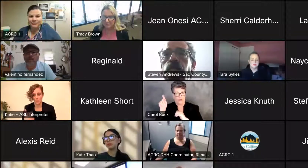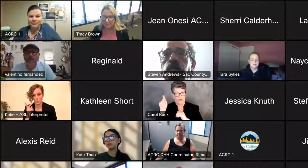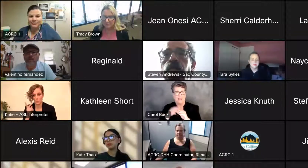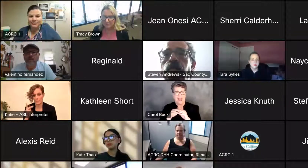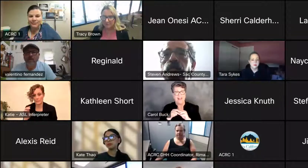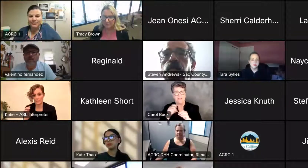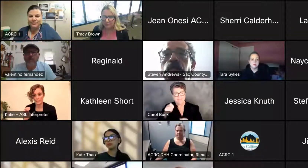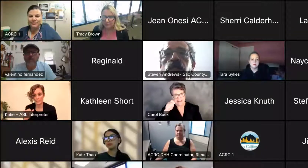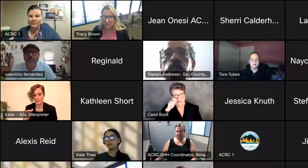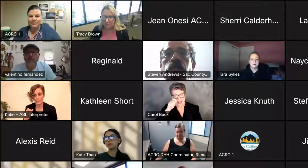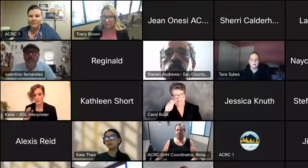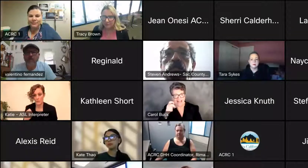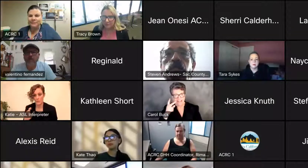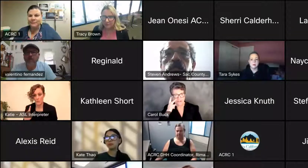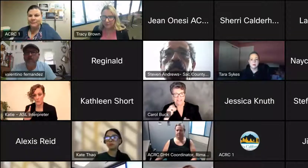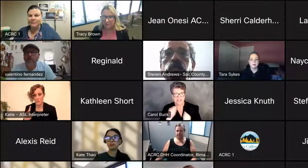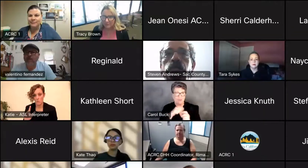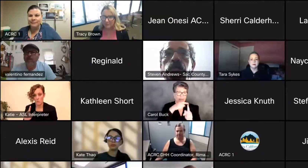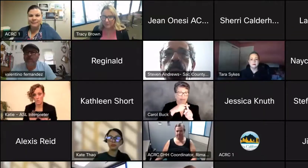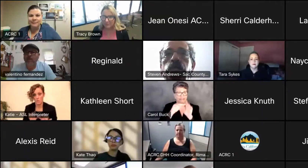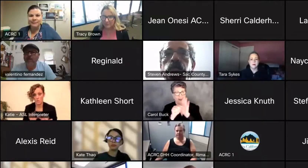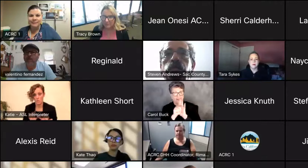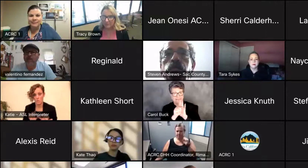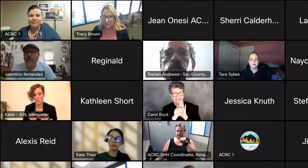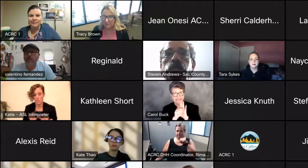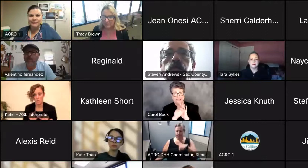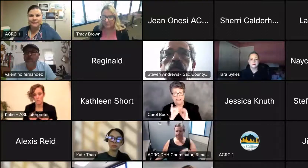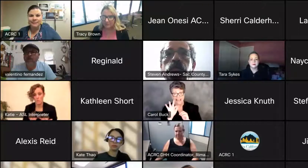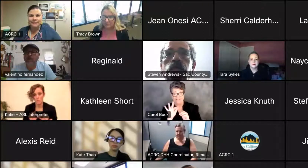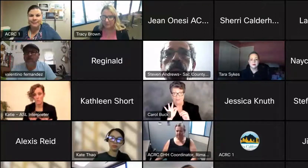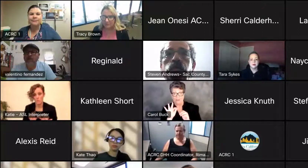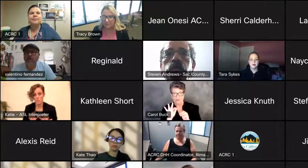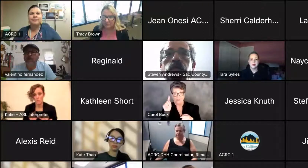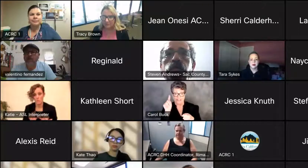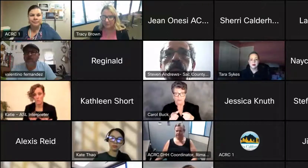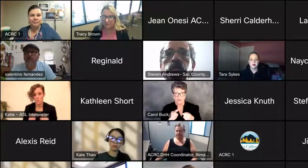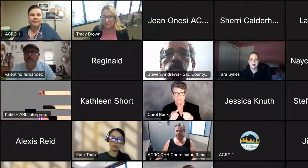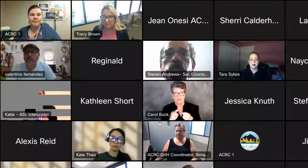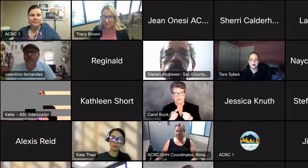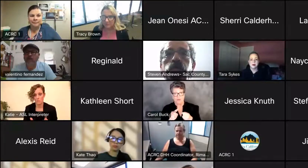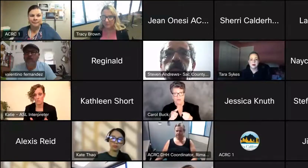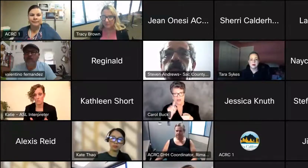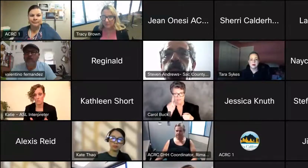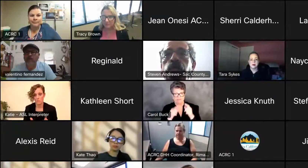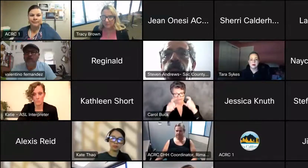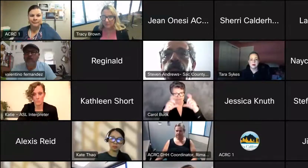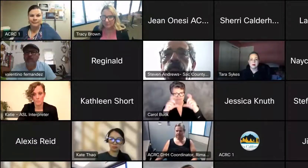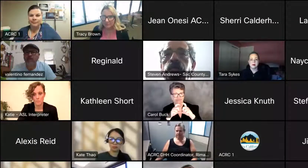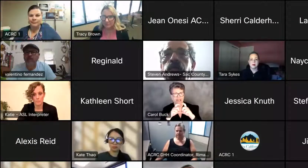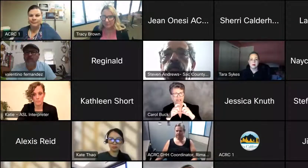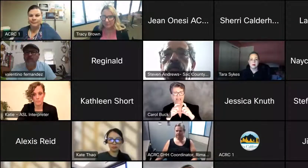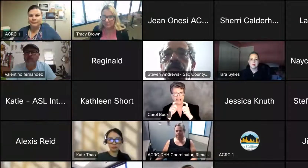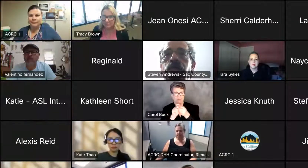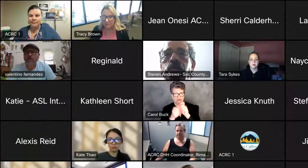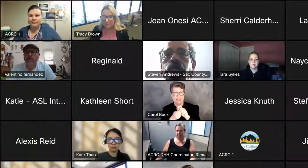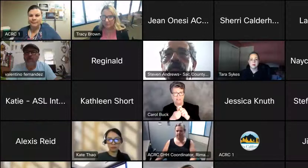magnifying glass with a plus and a minus. If you reduce it to the smallest size, decrease video size, it will